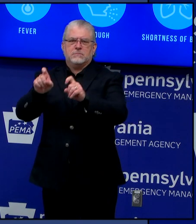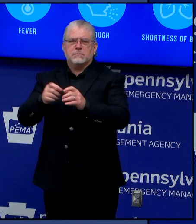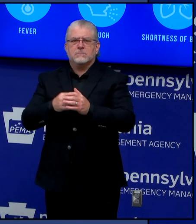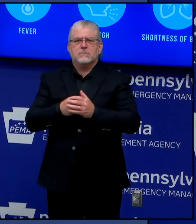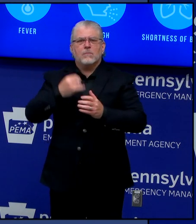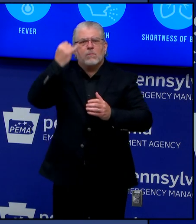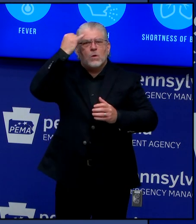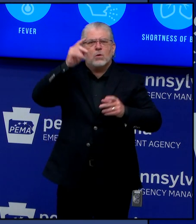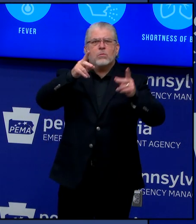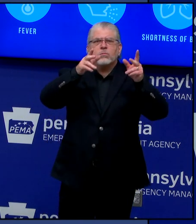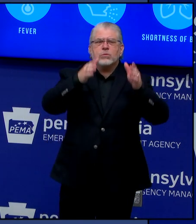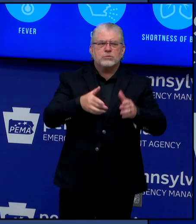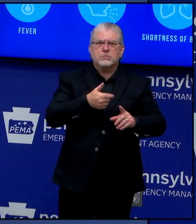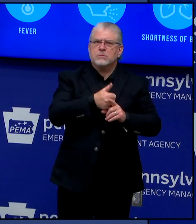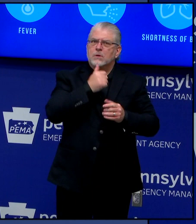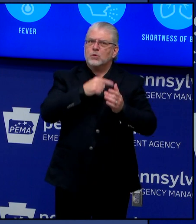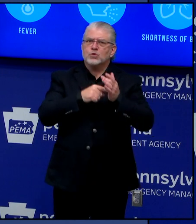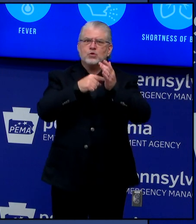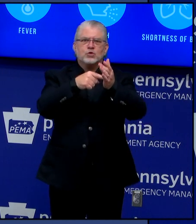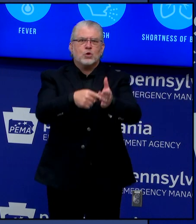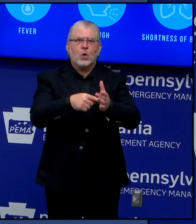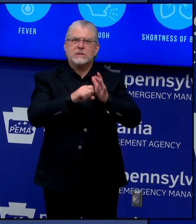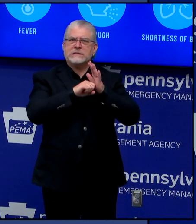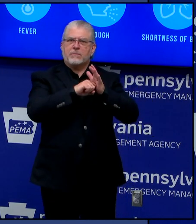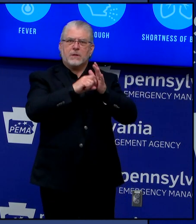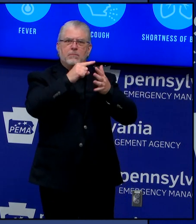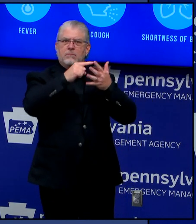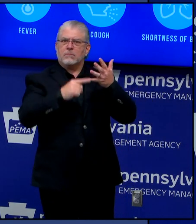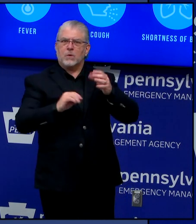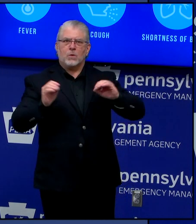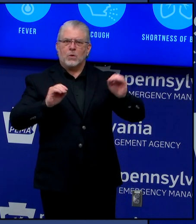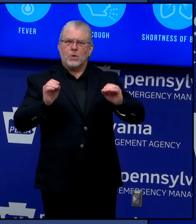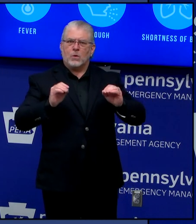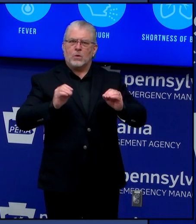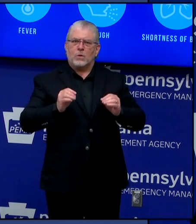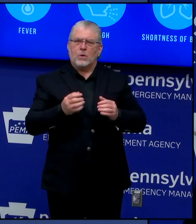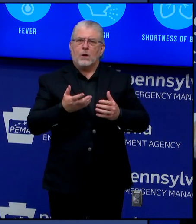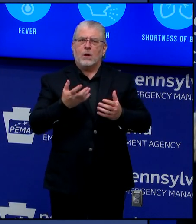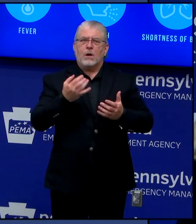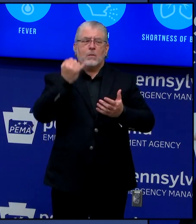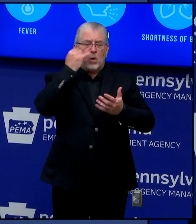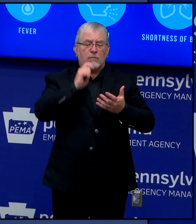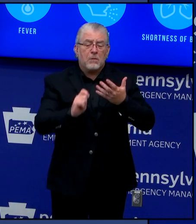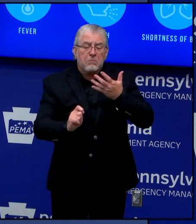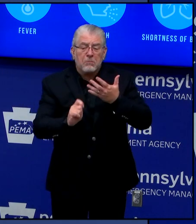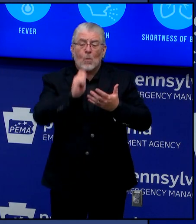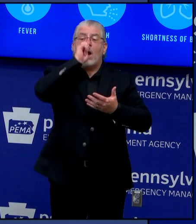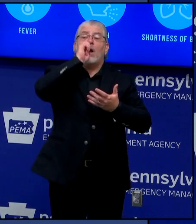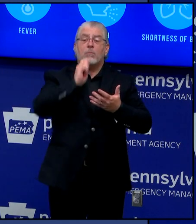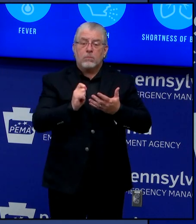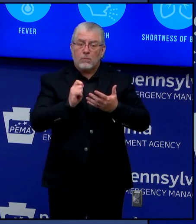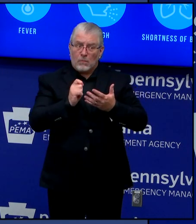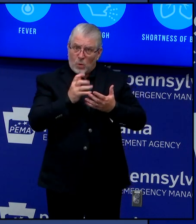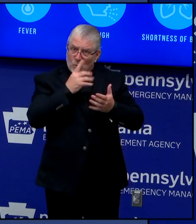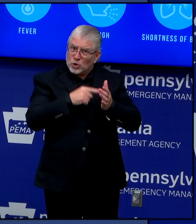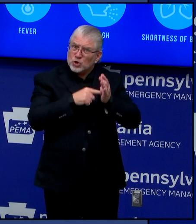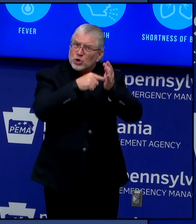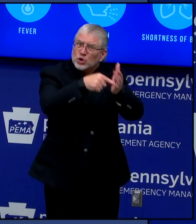they would test positive, and how likely is it that they are contagious to others? Well, so at the moment, we are